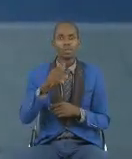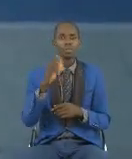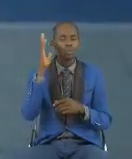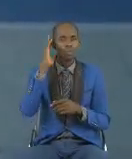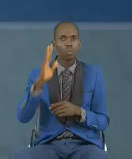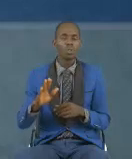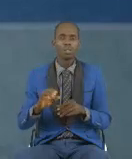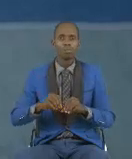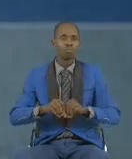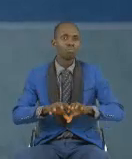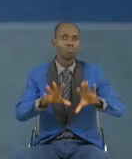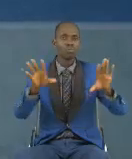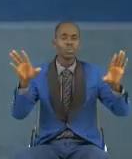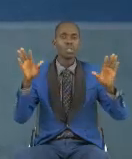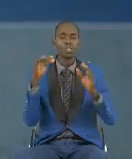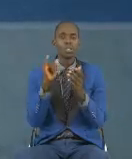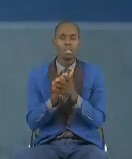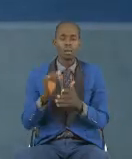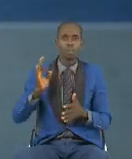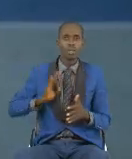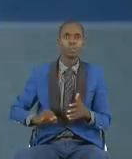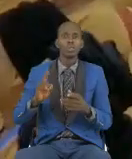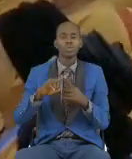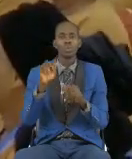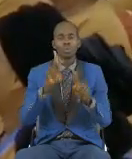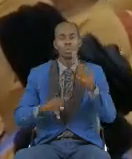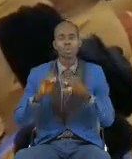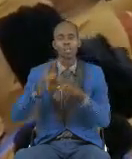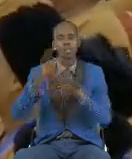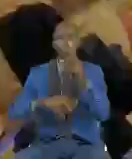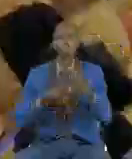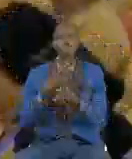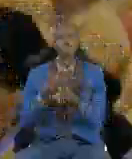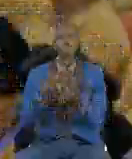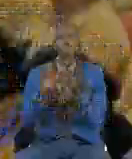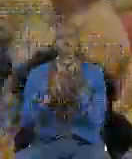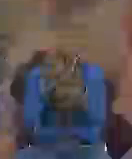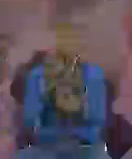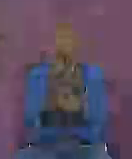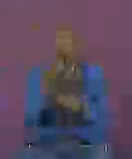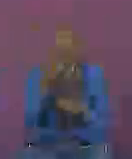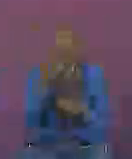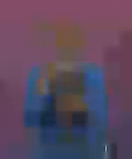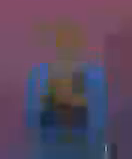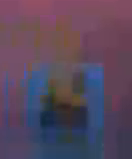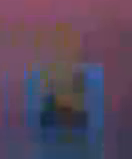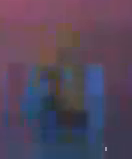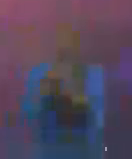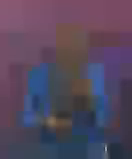the word even to the people in Jesus' name. Amen. Look at the last chapter now,